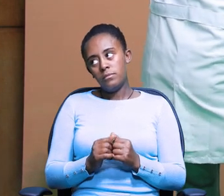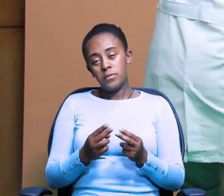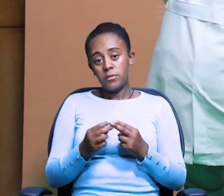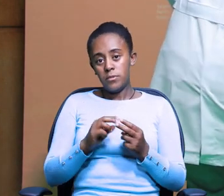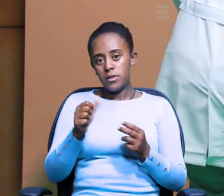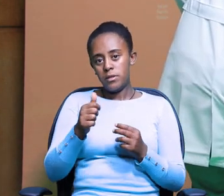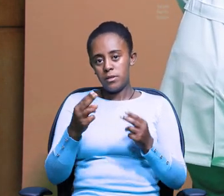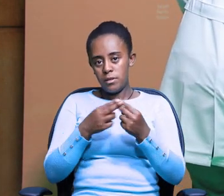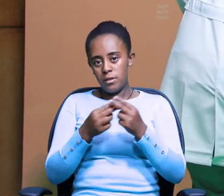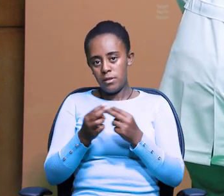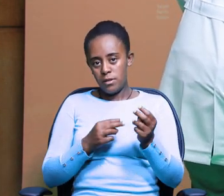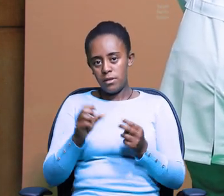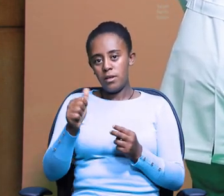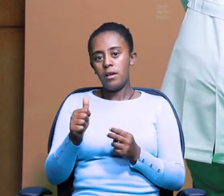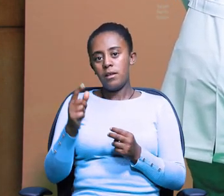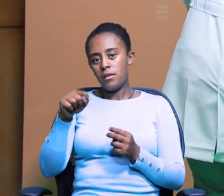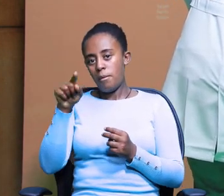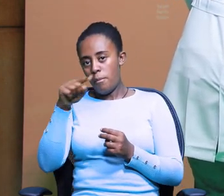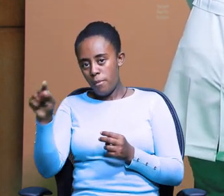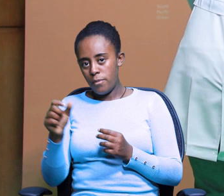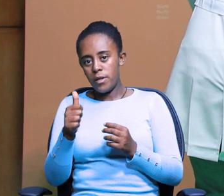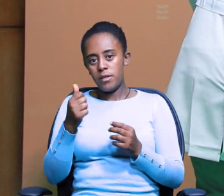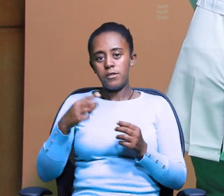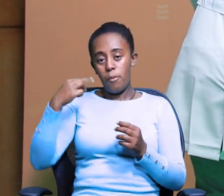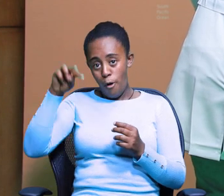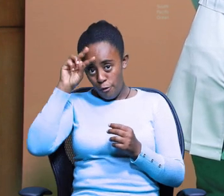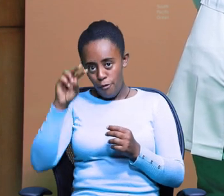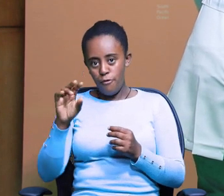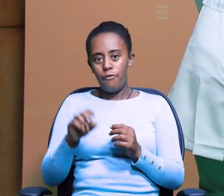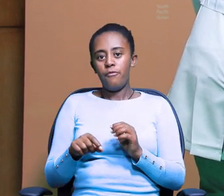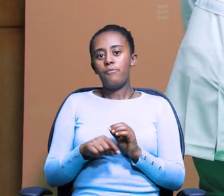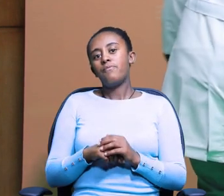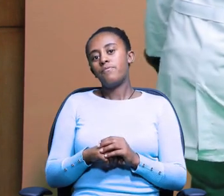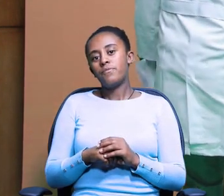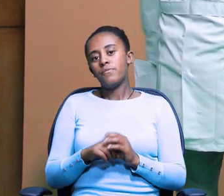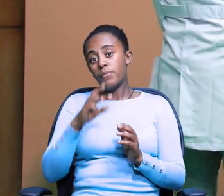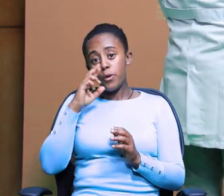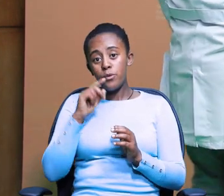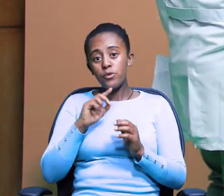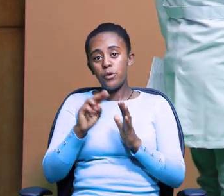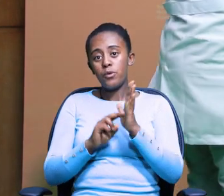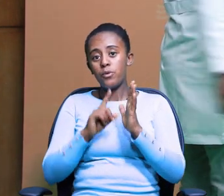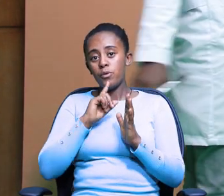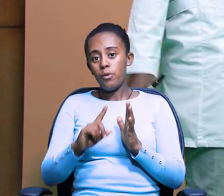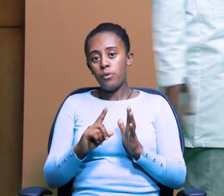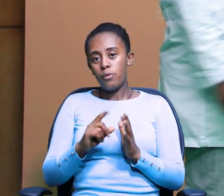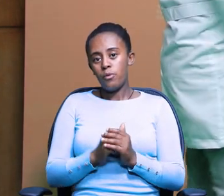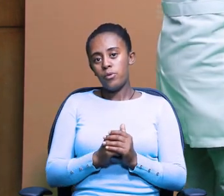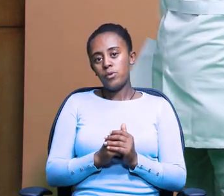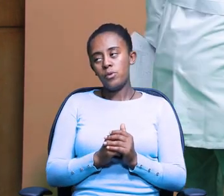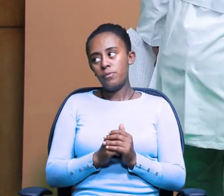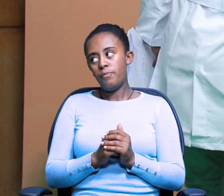10 times 10 pi times 10 to the power of minus 2 tesla, because the unit of magnetic field is, you